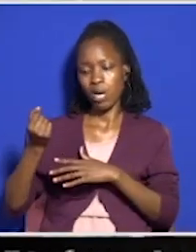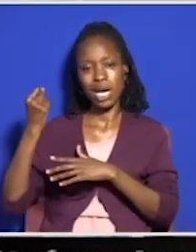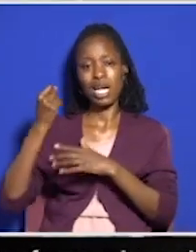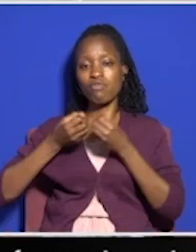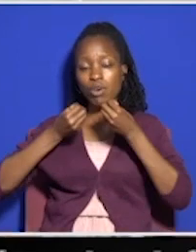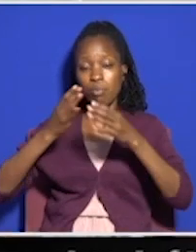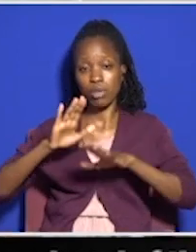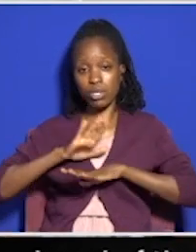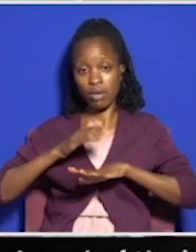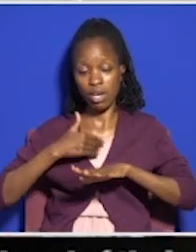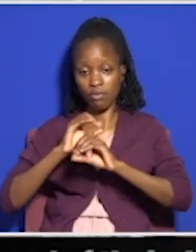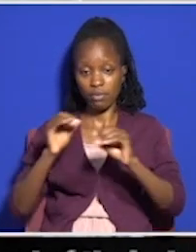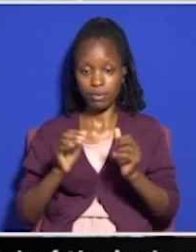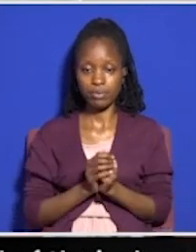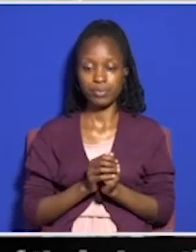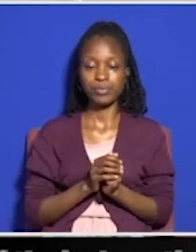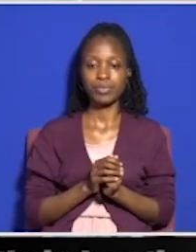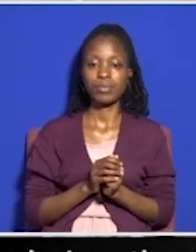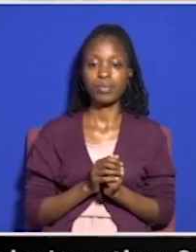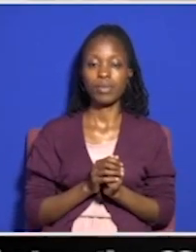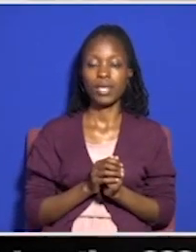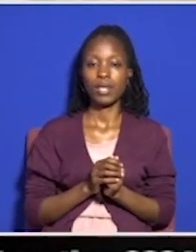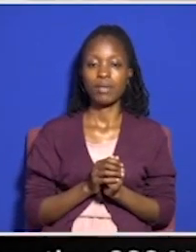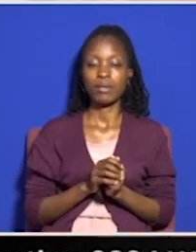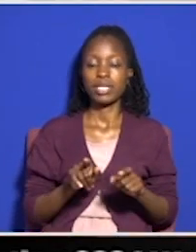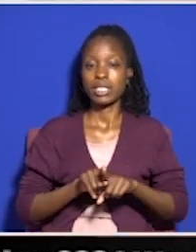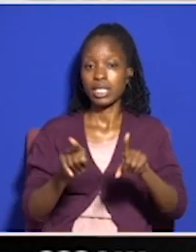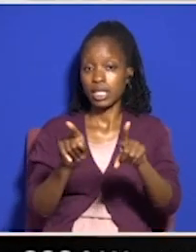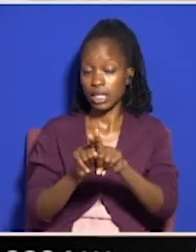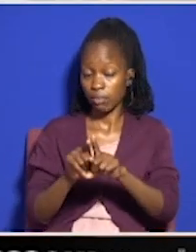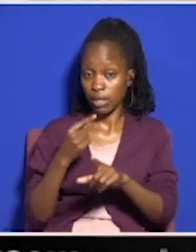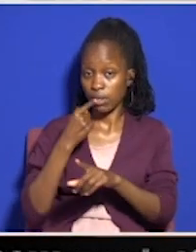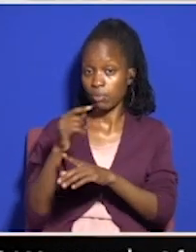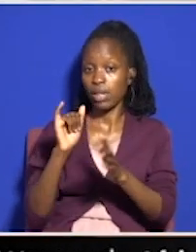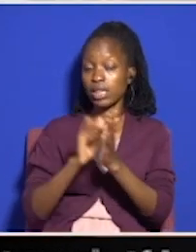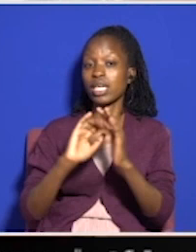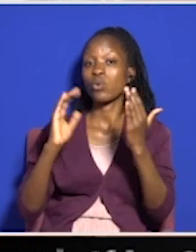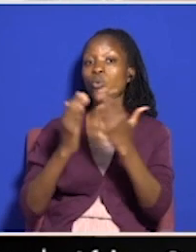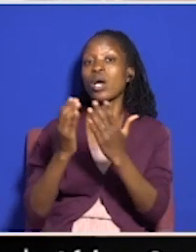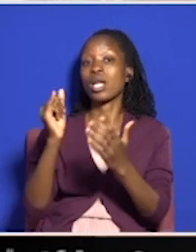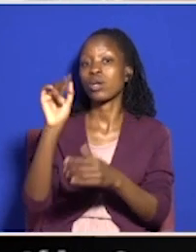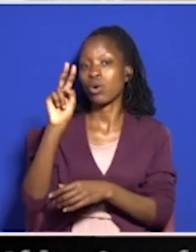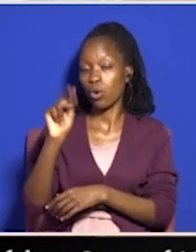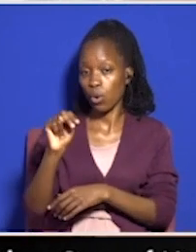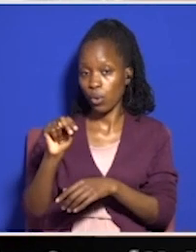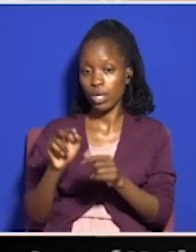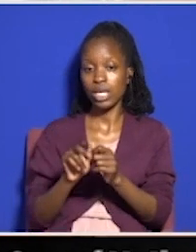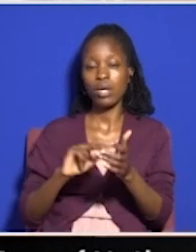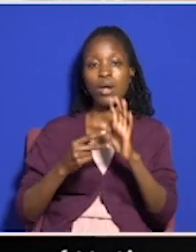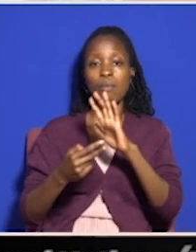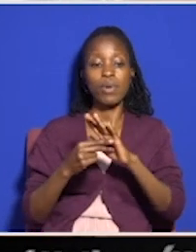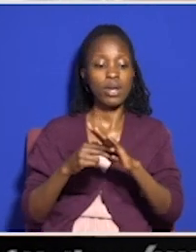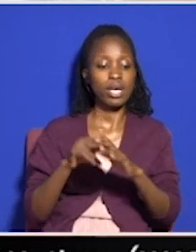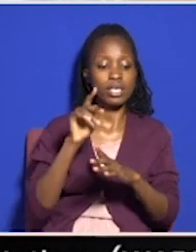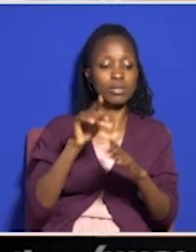disclosure. Individuals, entities, companies. It has also pointed out that WorldCoin project has been banned in some